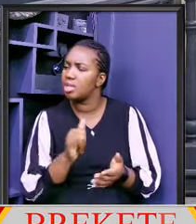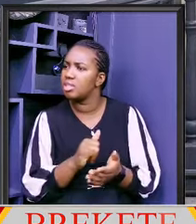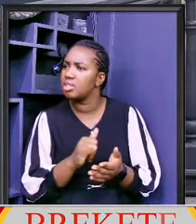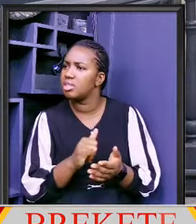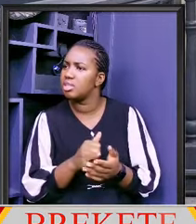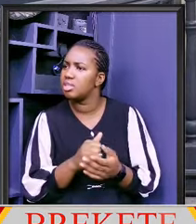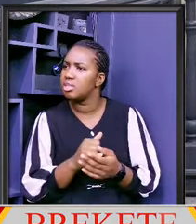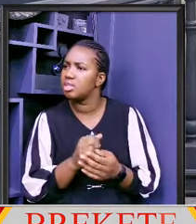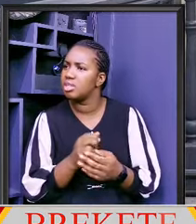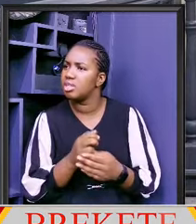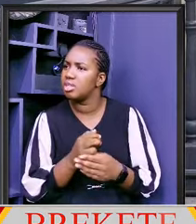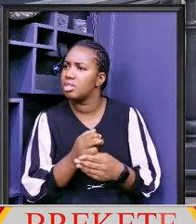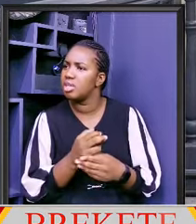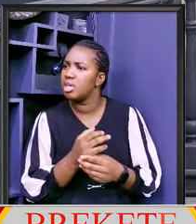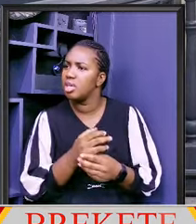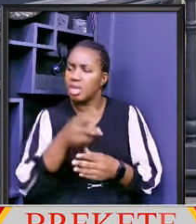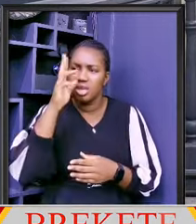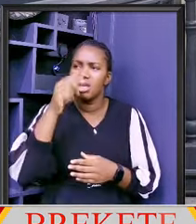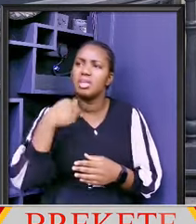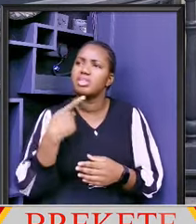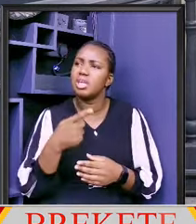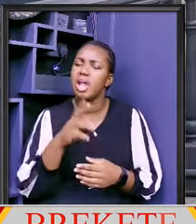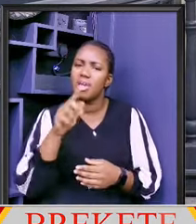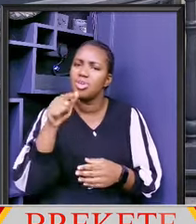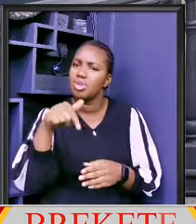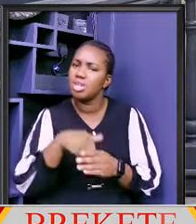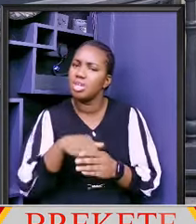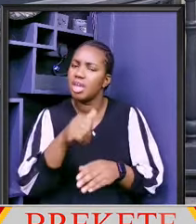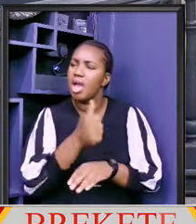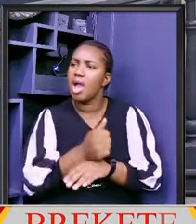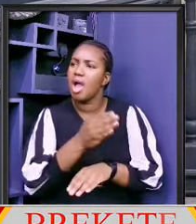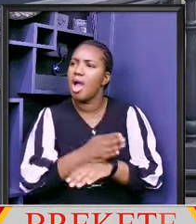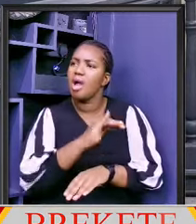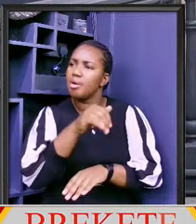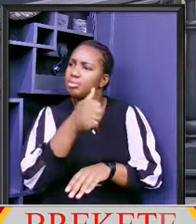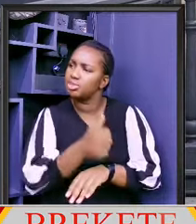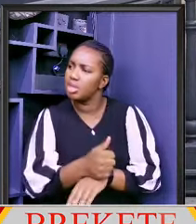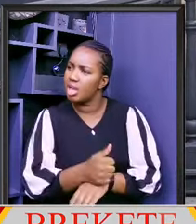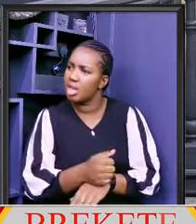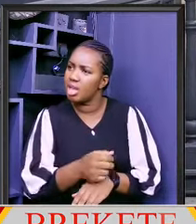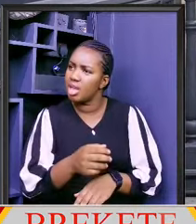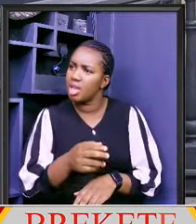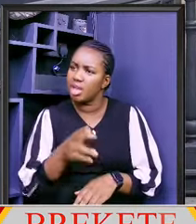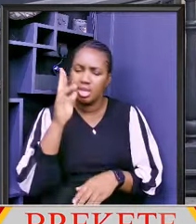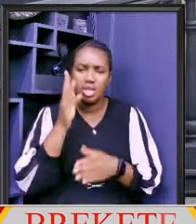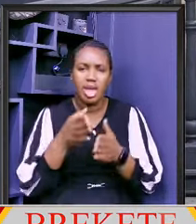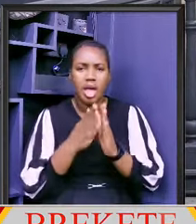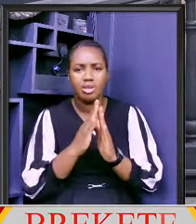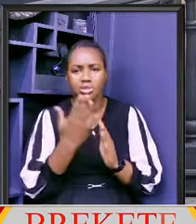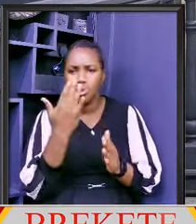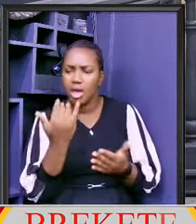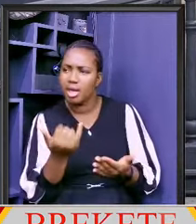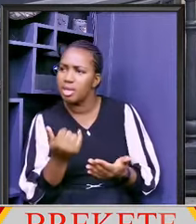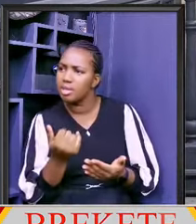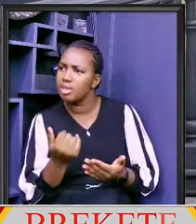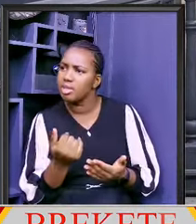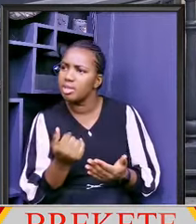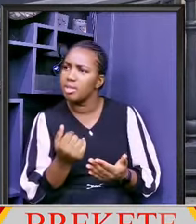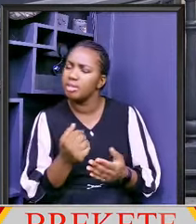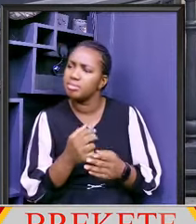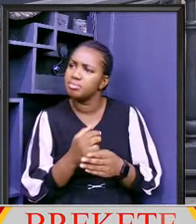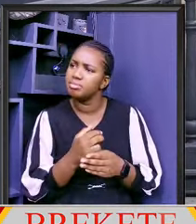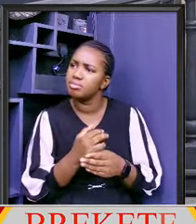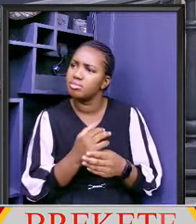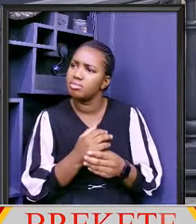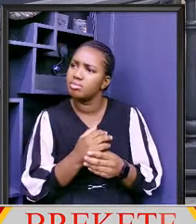easily." He said, "Ah, are you in Lagos, Abuja?" I said, "Yes." He said, "Why?" I'm in Abuja. I said, "I'm in Abuja." That's